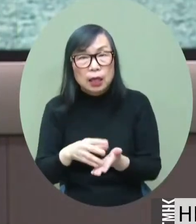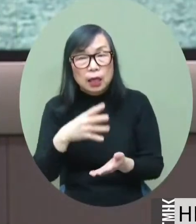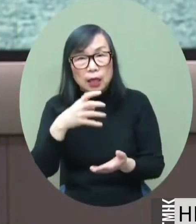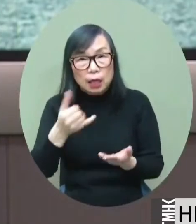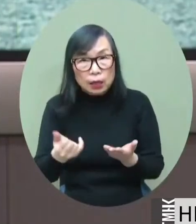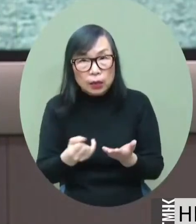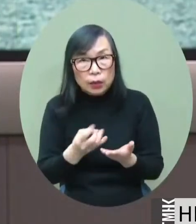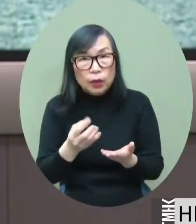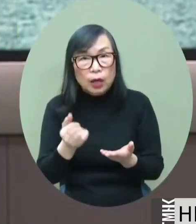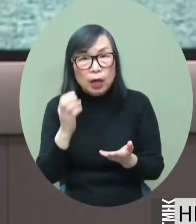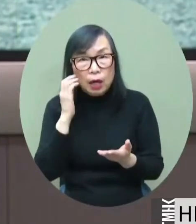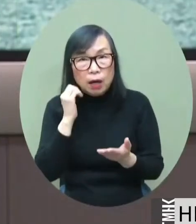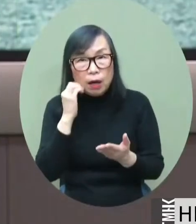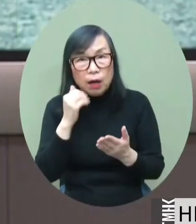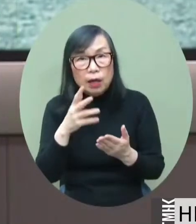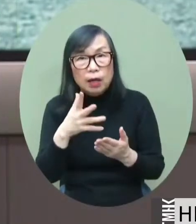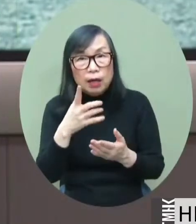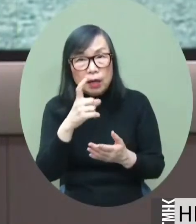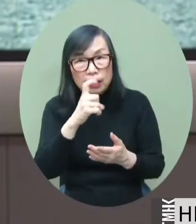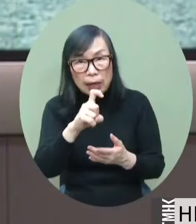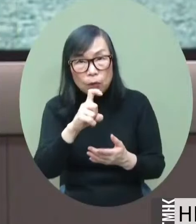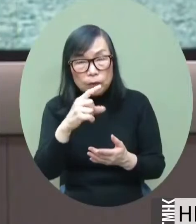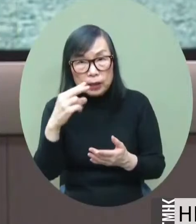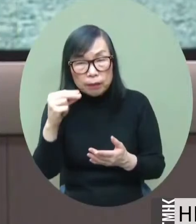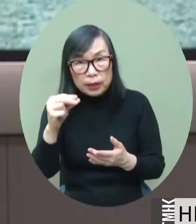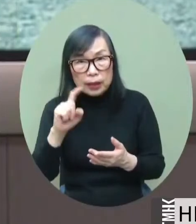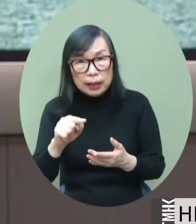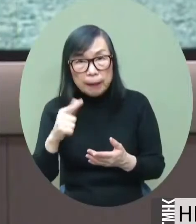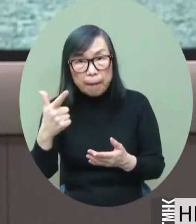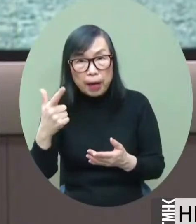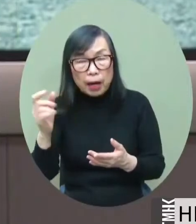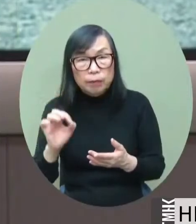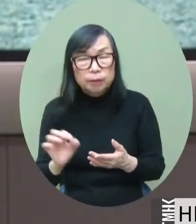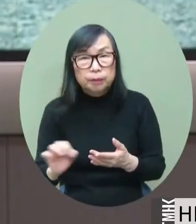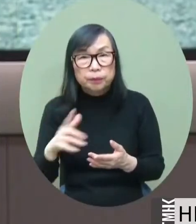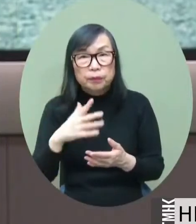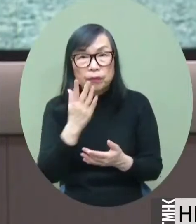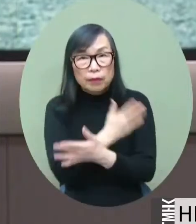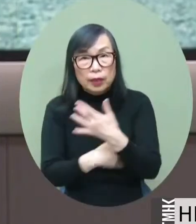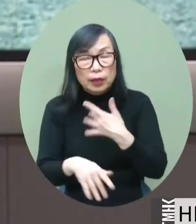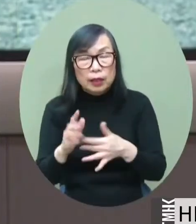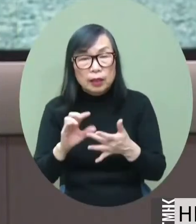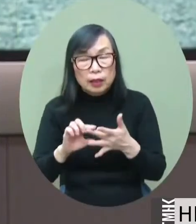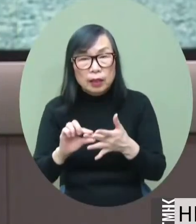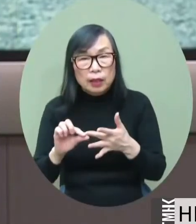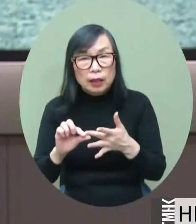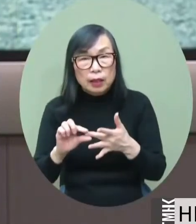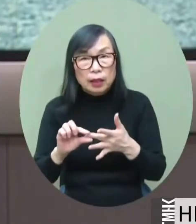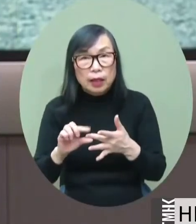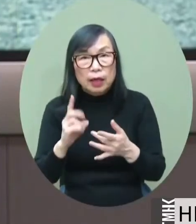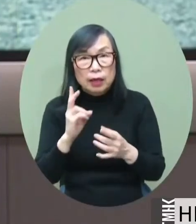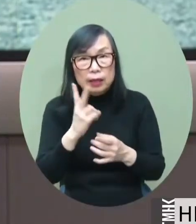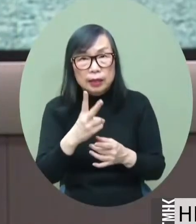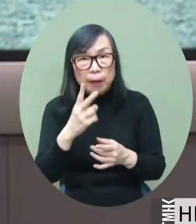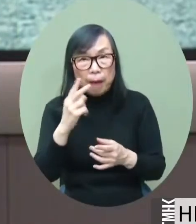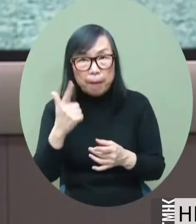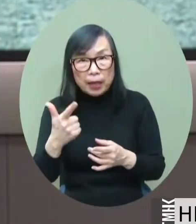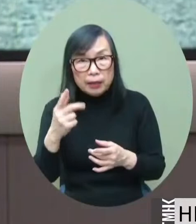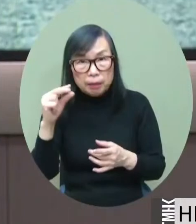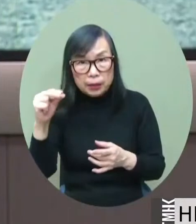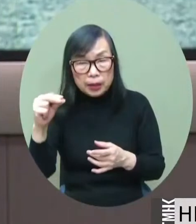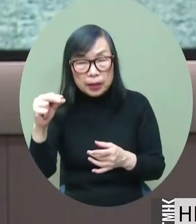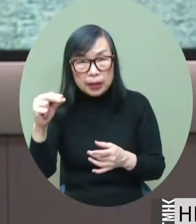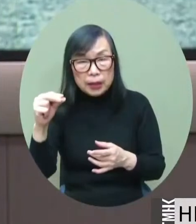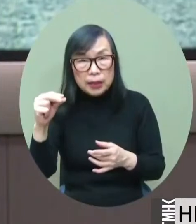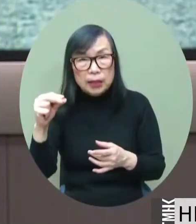have had cases, accounting for 97.8% of the total number of LCHDs in Hong Kong.